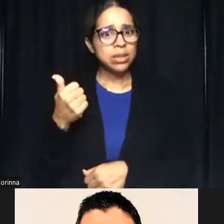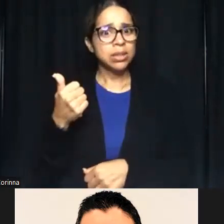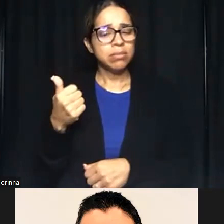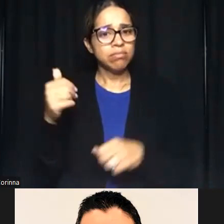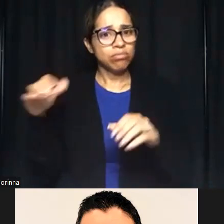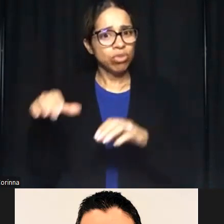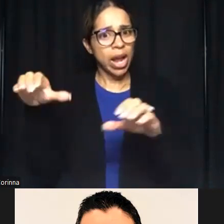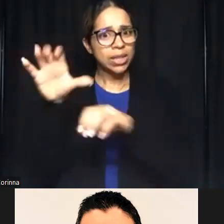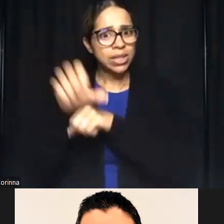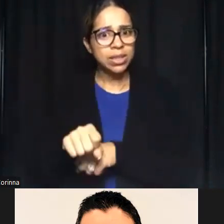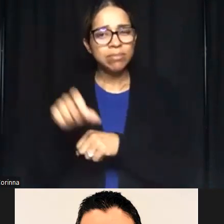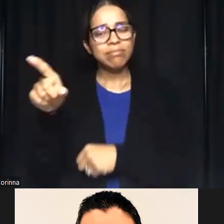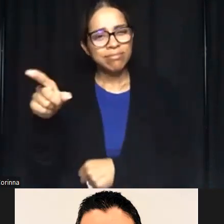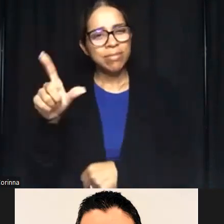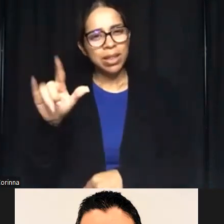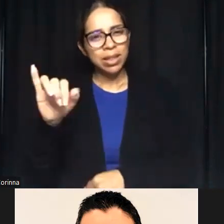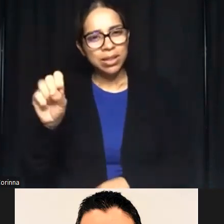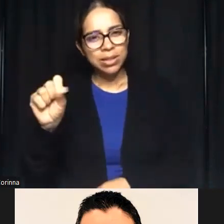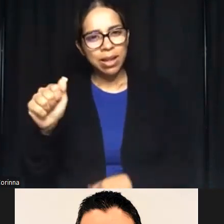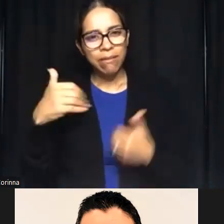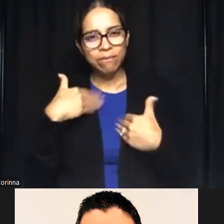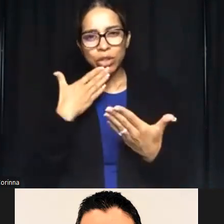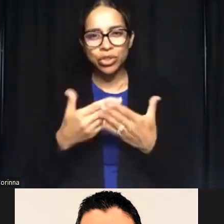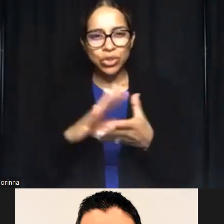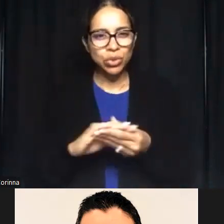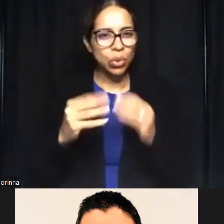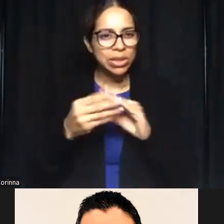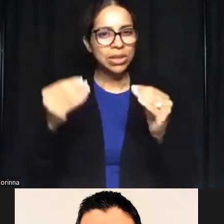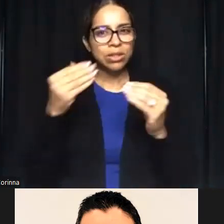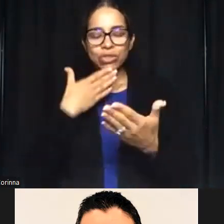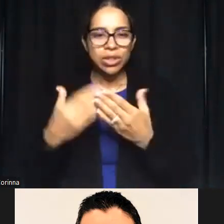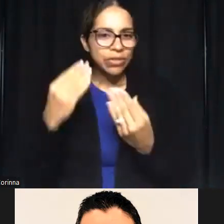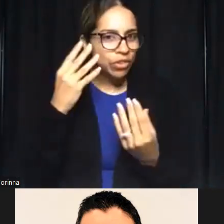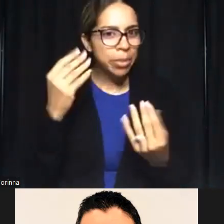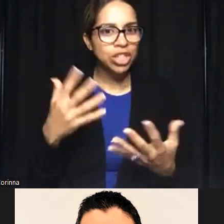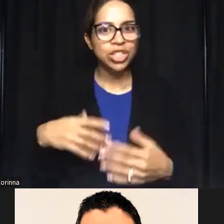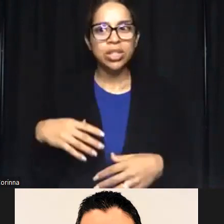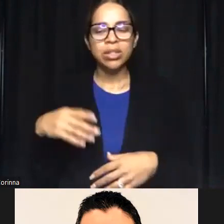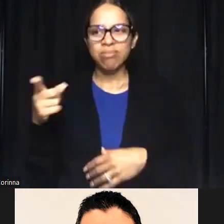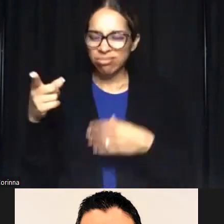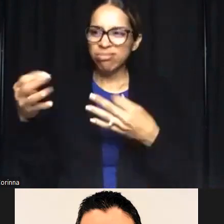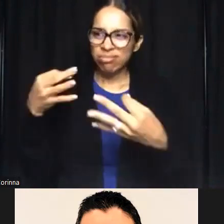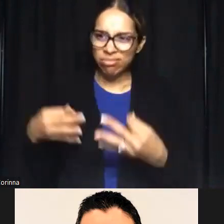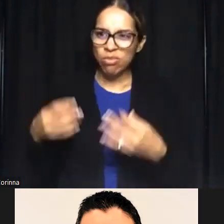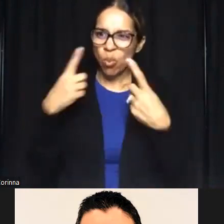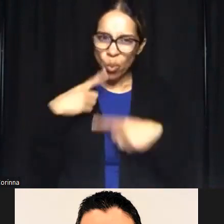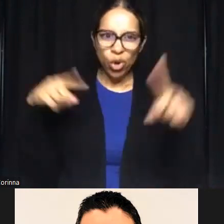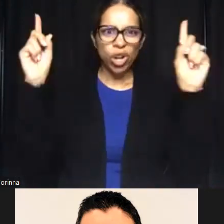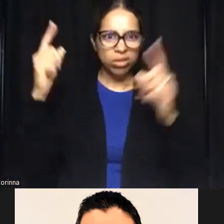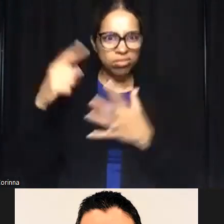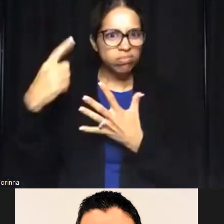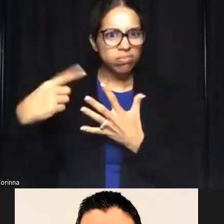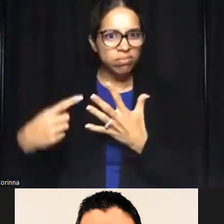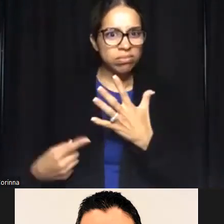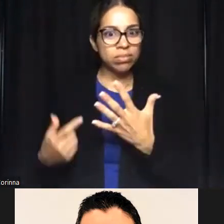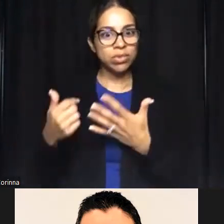good stories and information across the state where it's really worked getting people especially engaged in